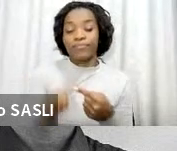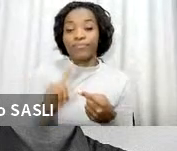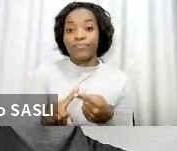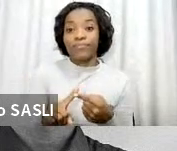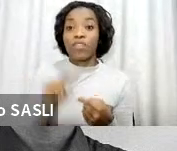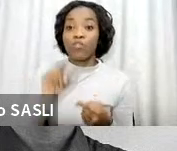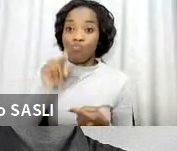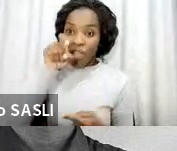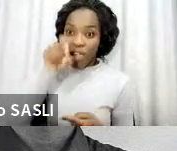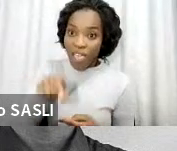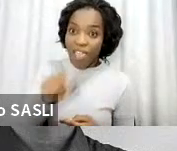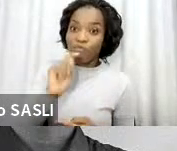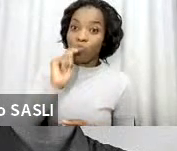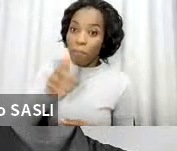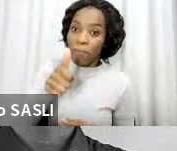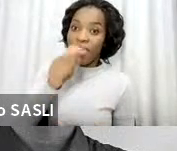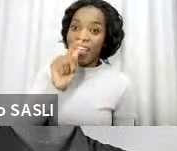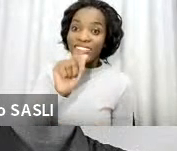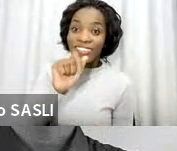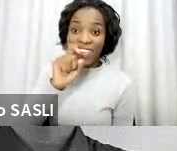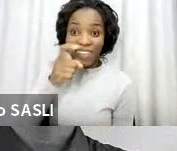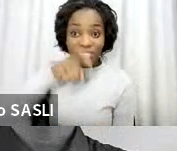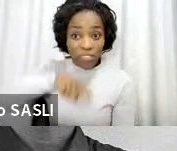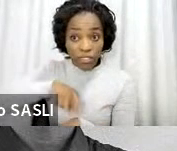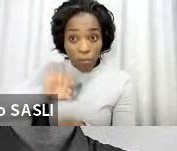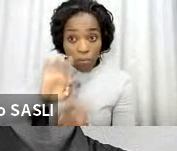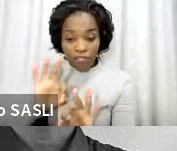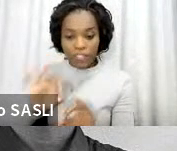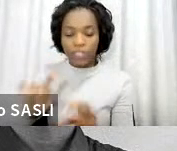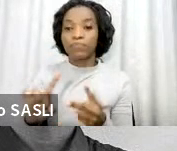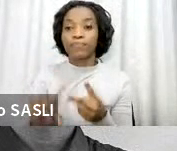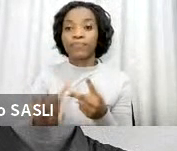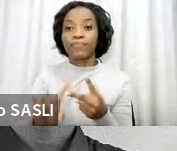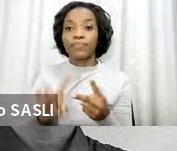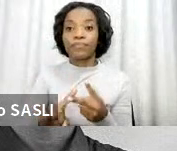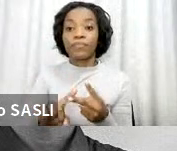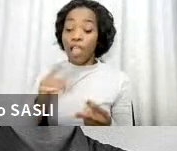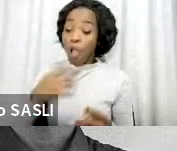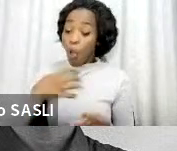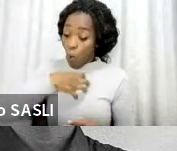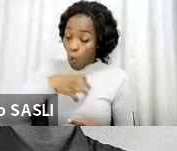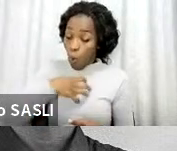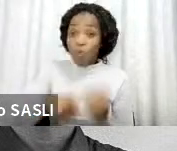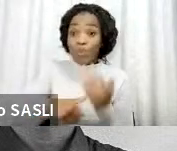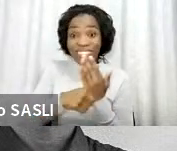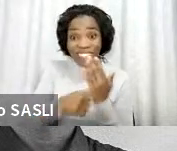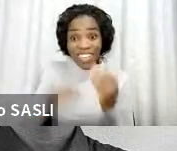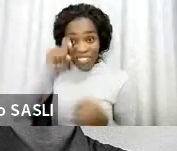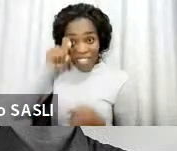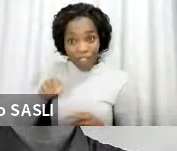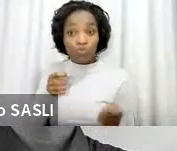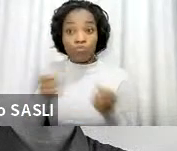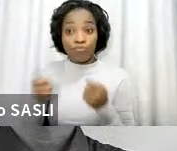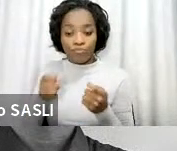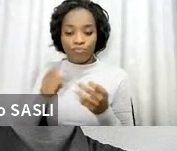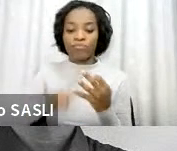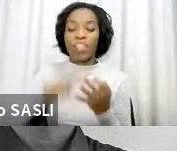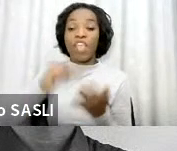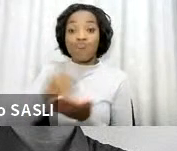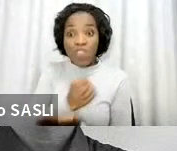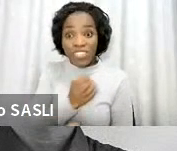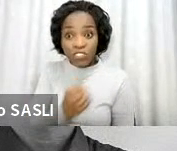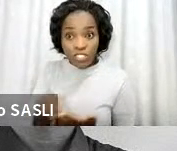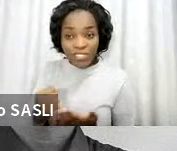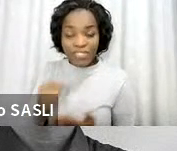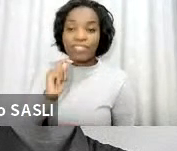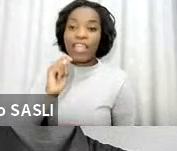timeously. You have to take responsibility of your own tax affairs. You must register as a taxpayer. You must honestly